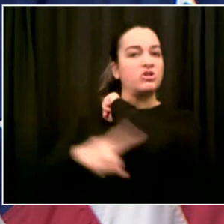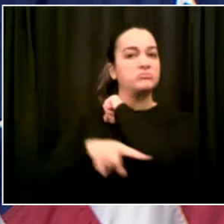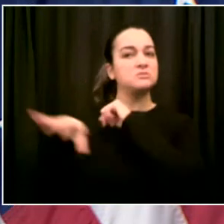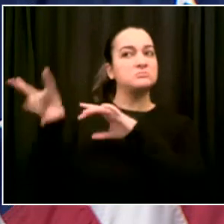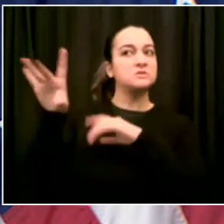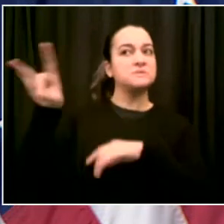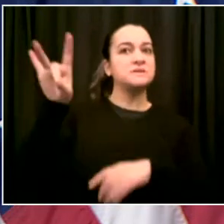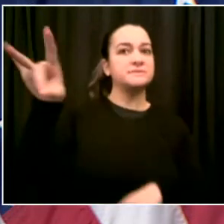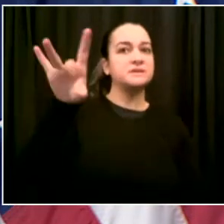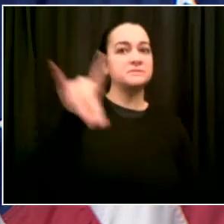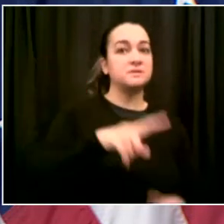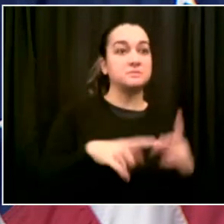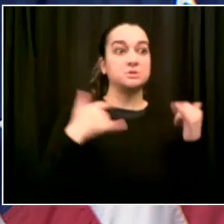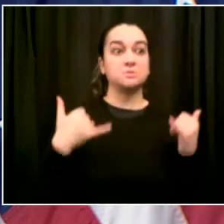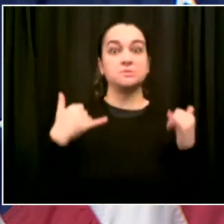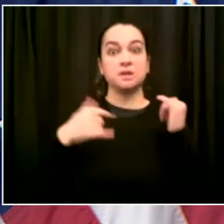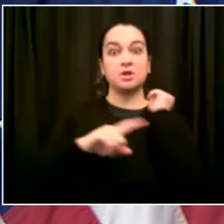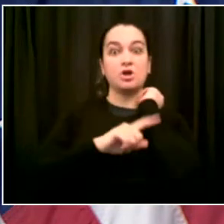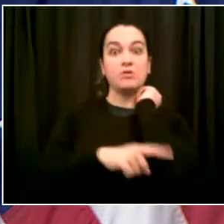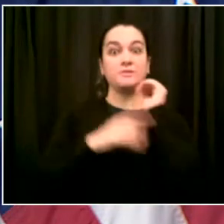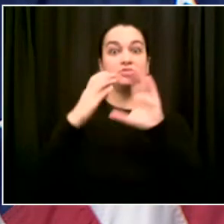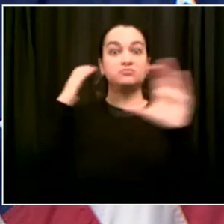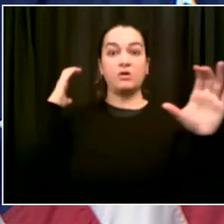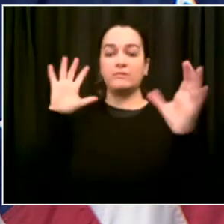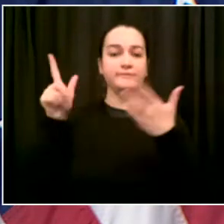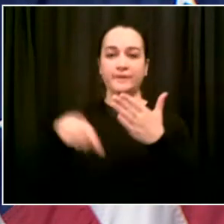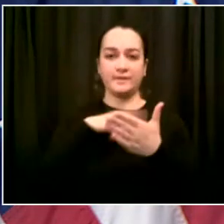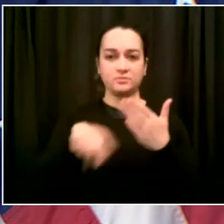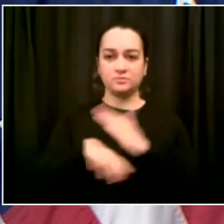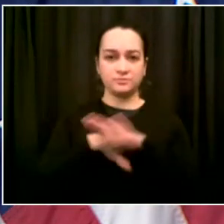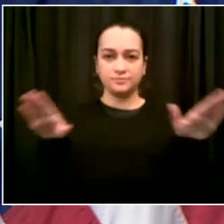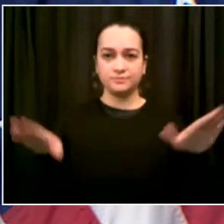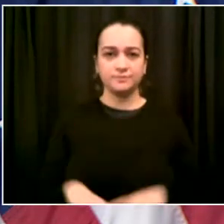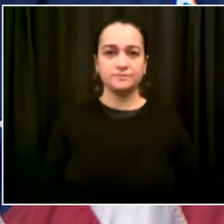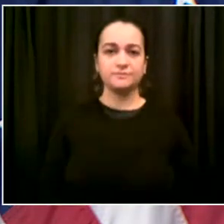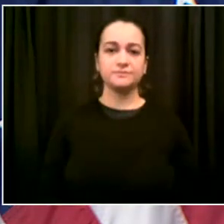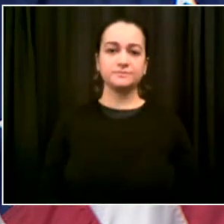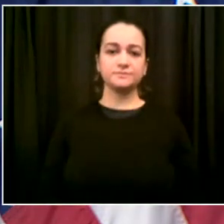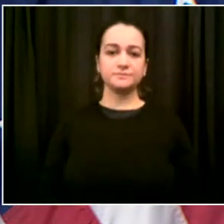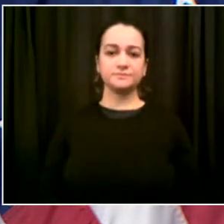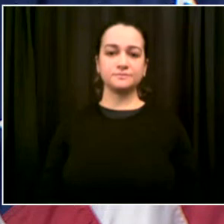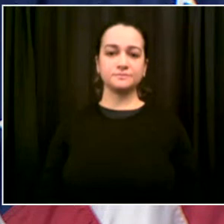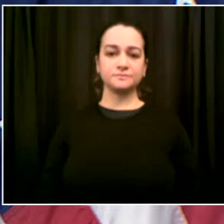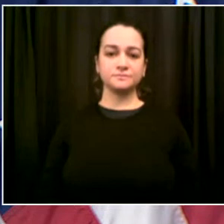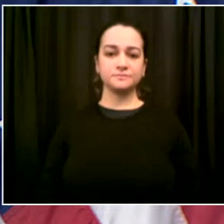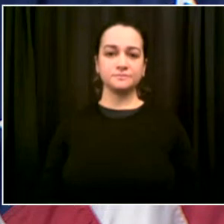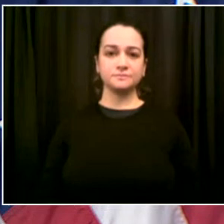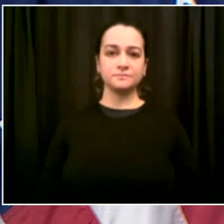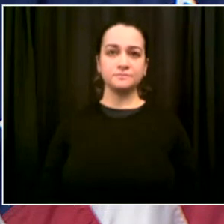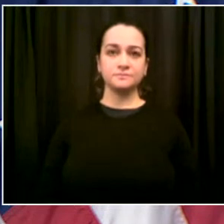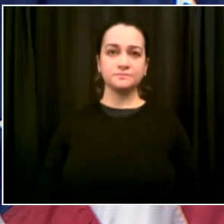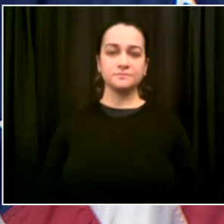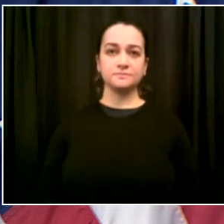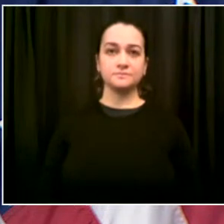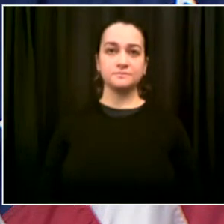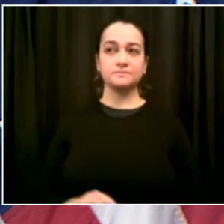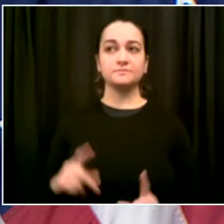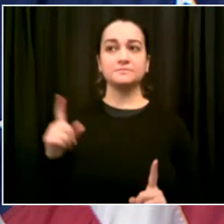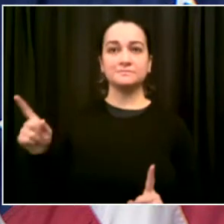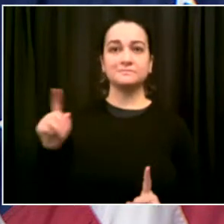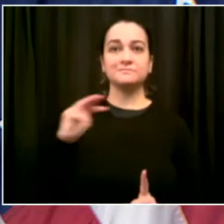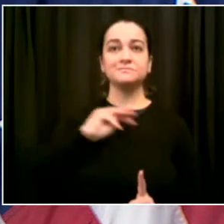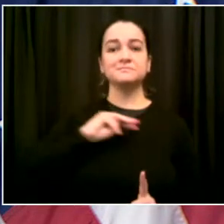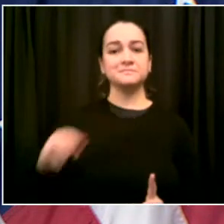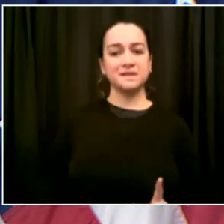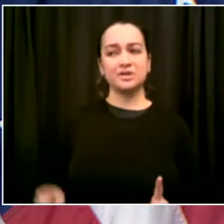on refuse and recycling as soon as possible. So outdoor dining, as the mayor said, is suspended today, and we're hoping to have it